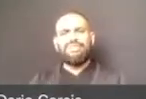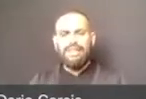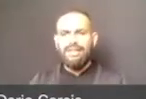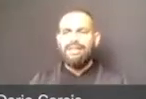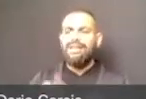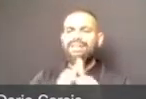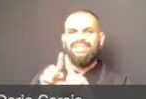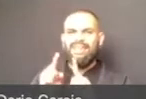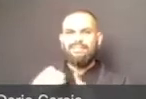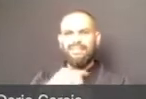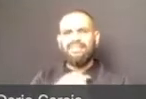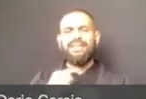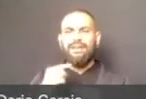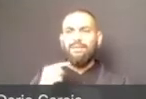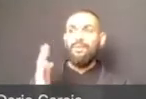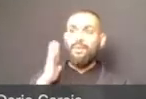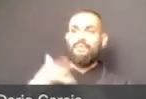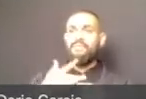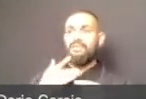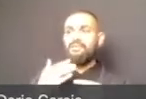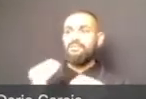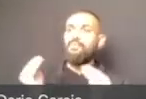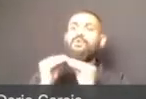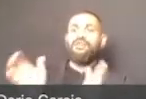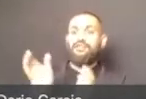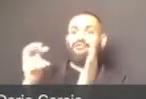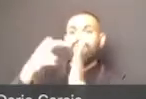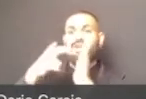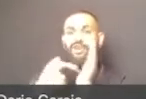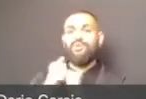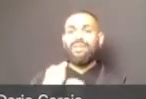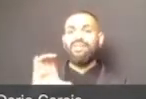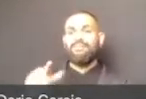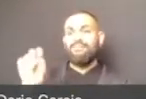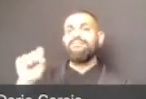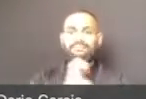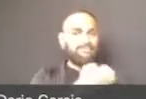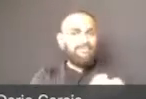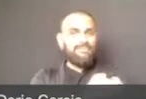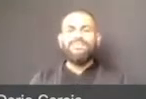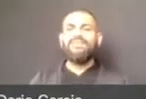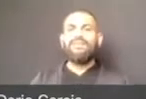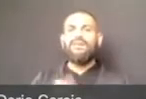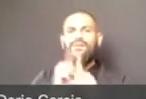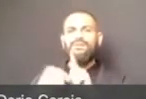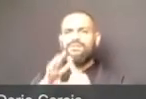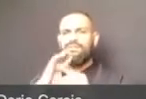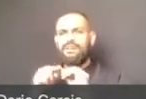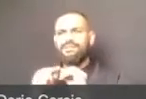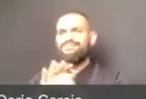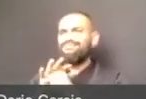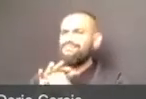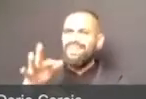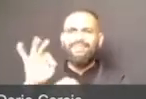will feel further encouraged to register with CPS Energy, so that we talked about there's plenty of work to go around and